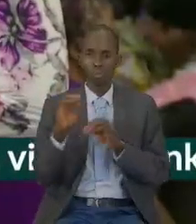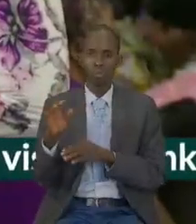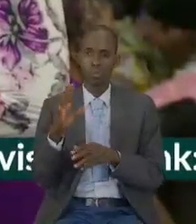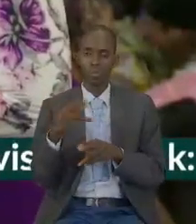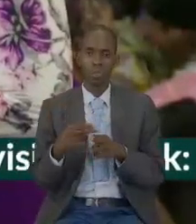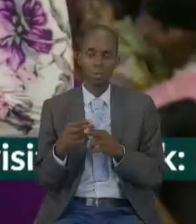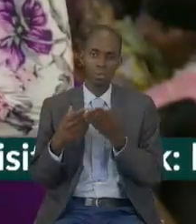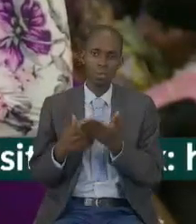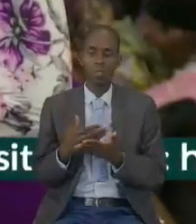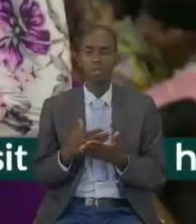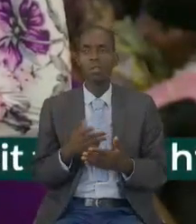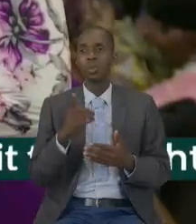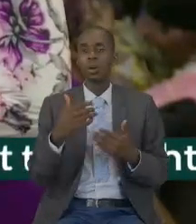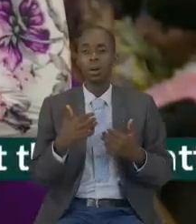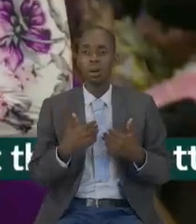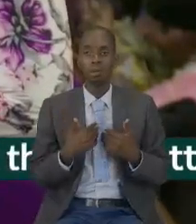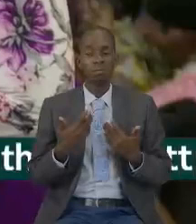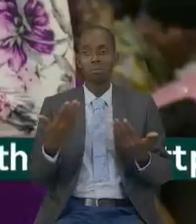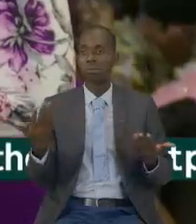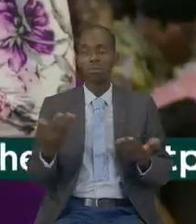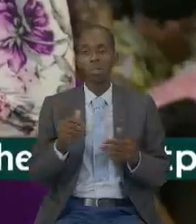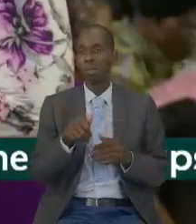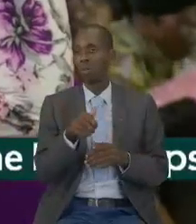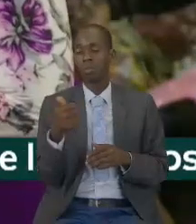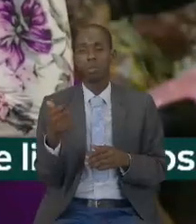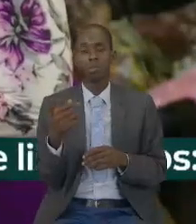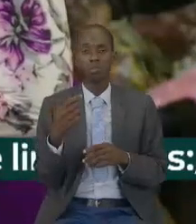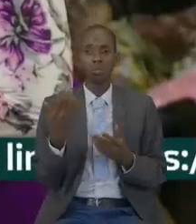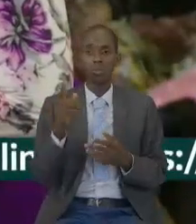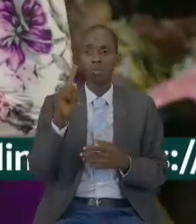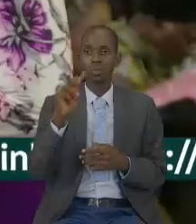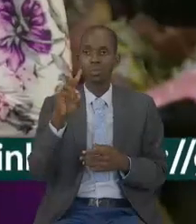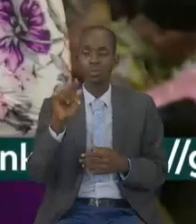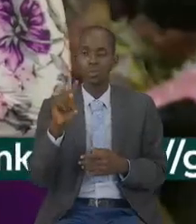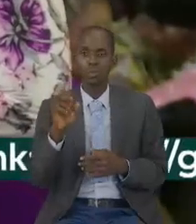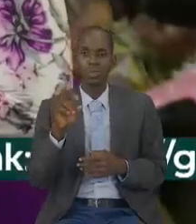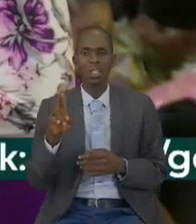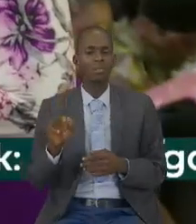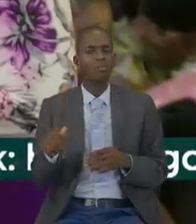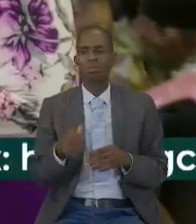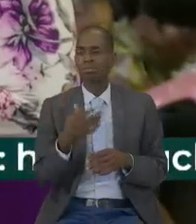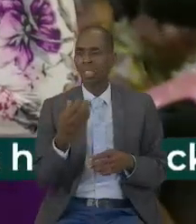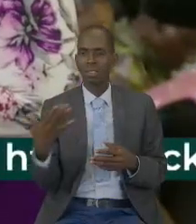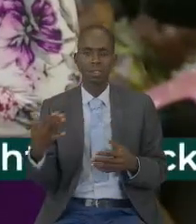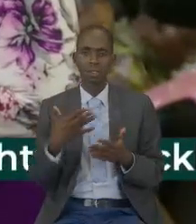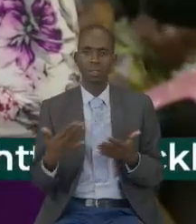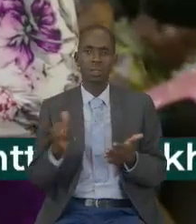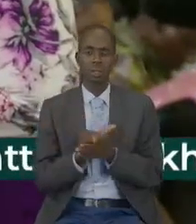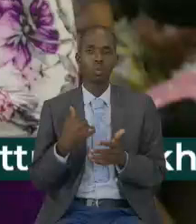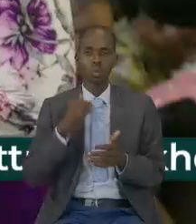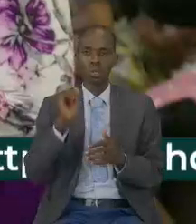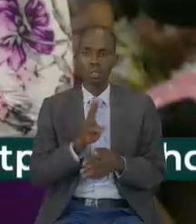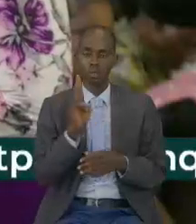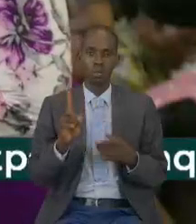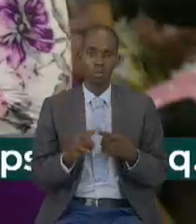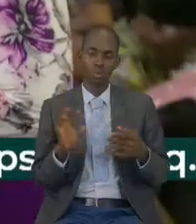number, your address, so we can also help you hereafter. It's for your own interest to